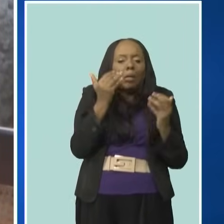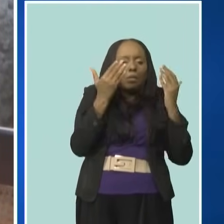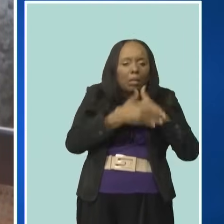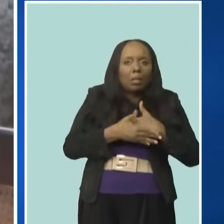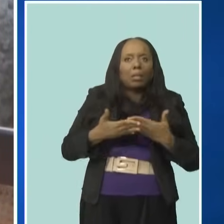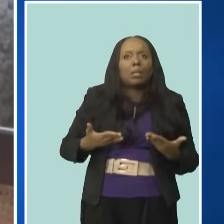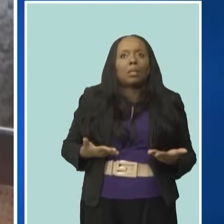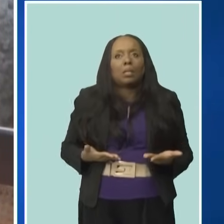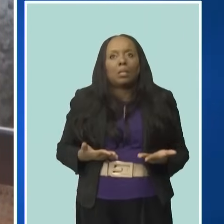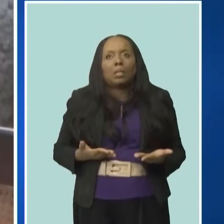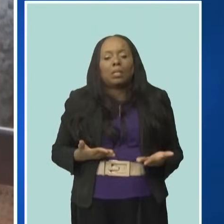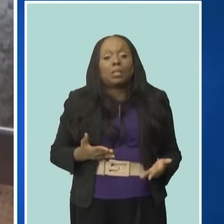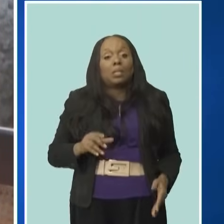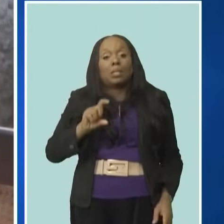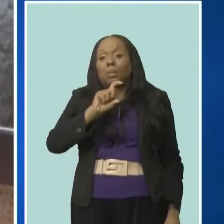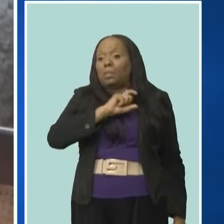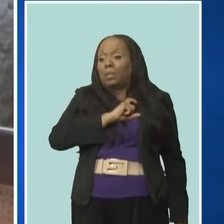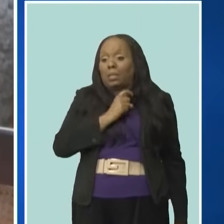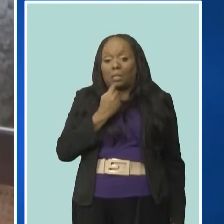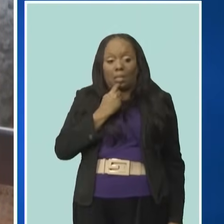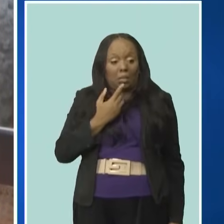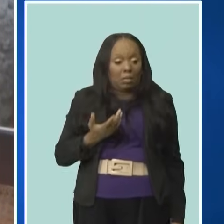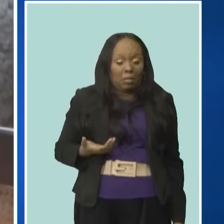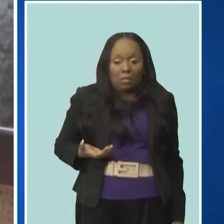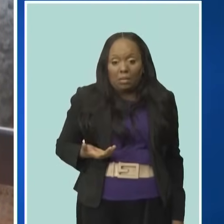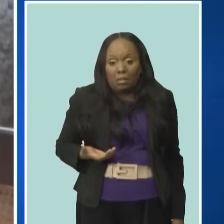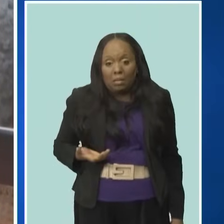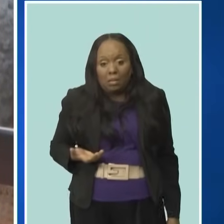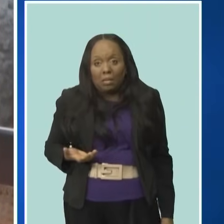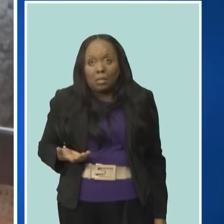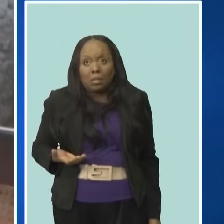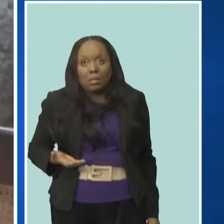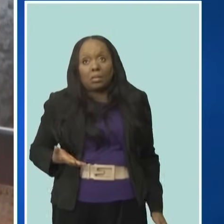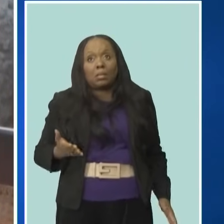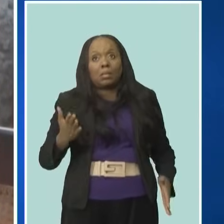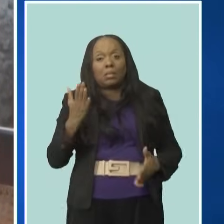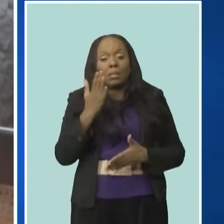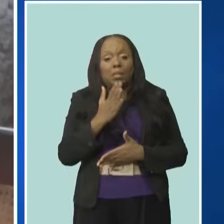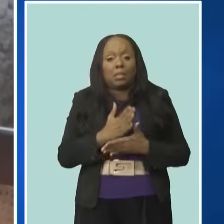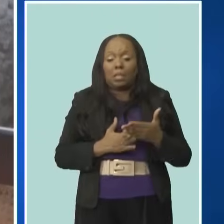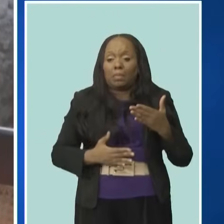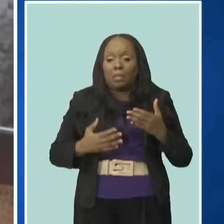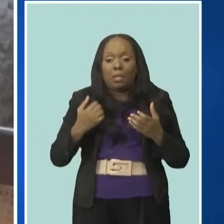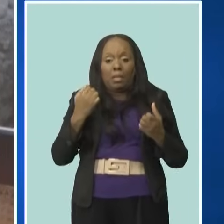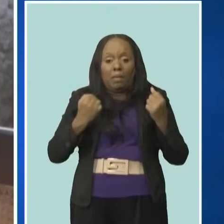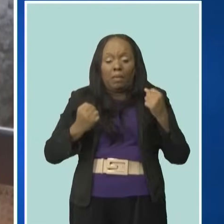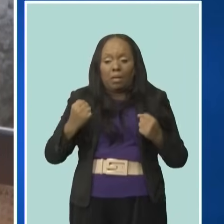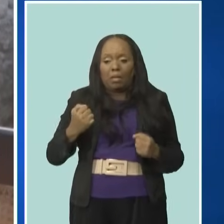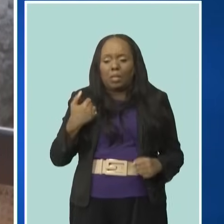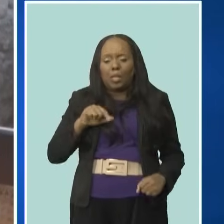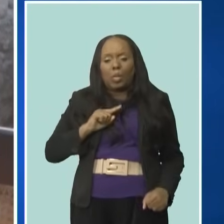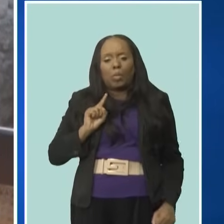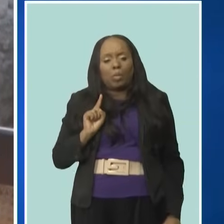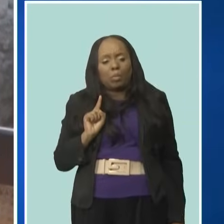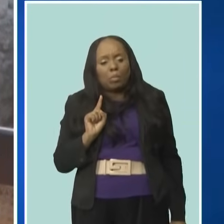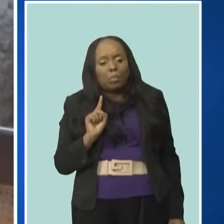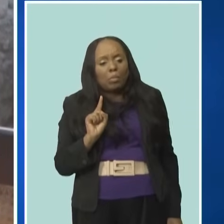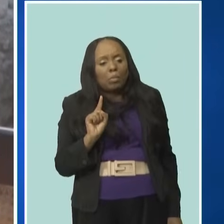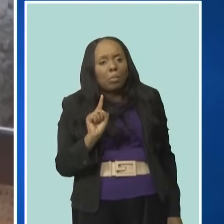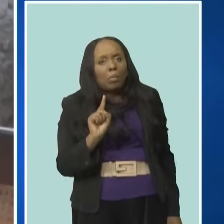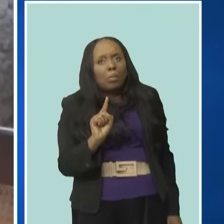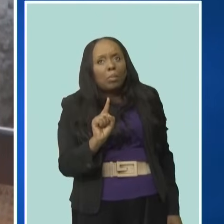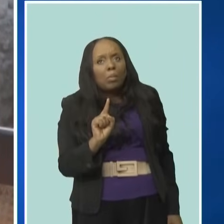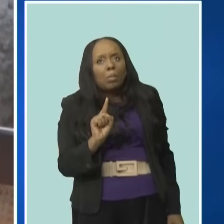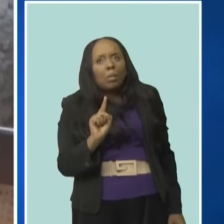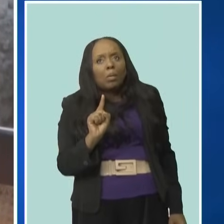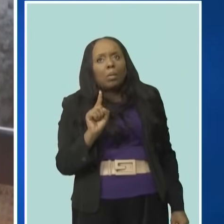And the police came and they said, some of the vehicles that we have to approach, like the ones that I was talking about